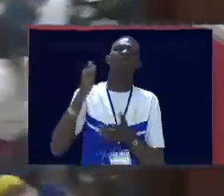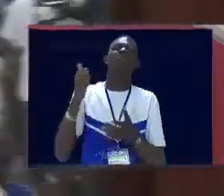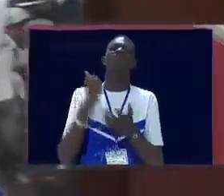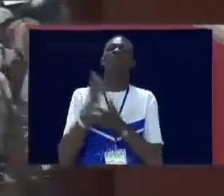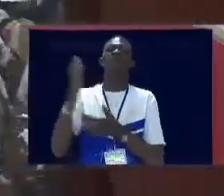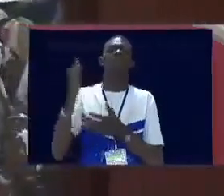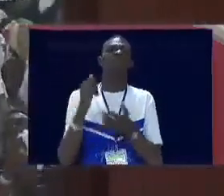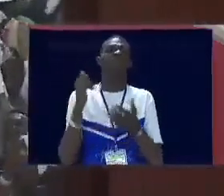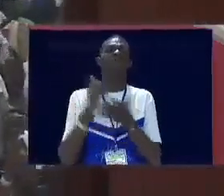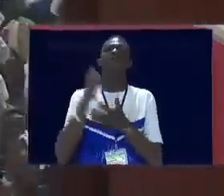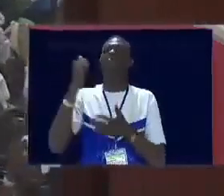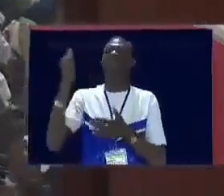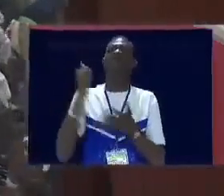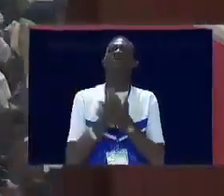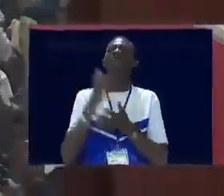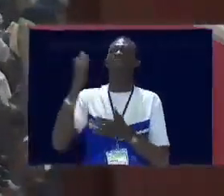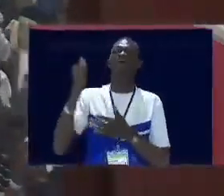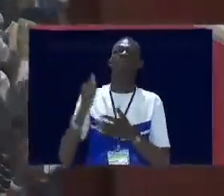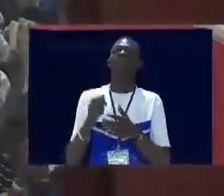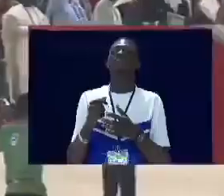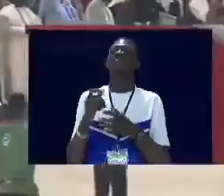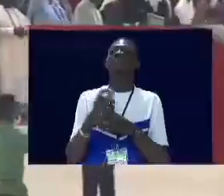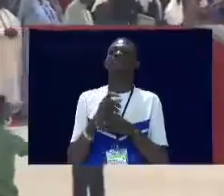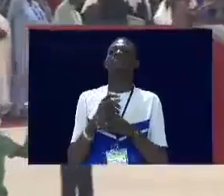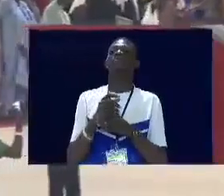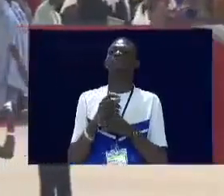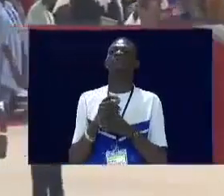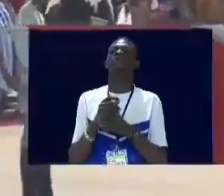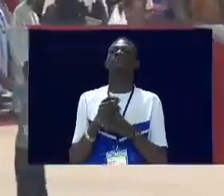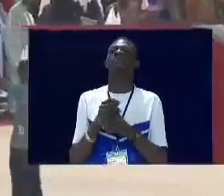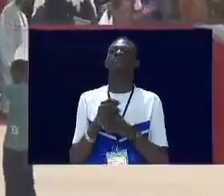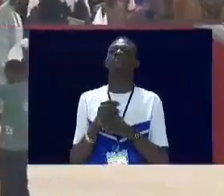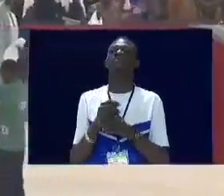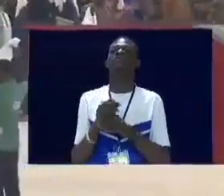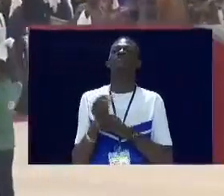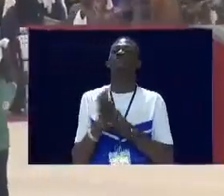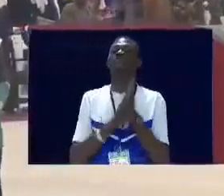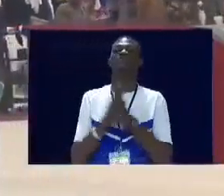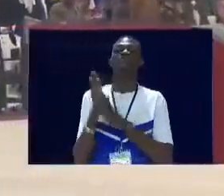Amen. Egba iloko meji.